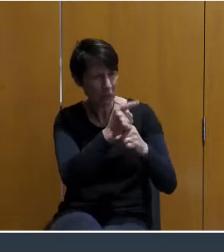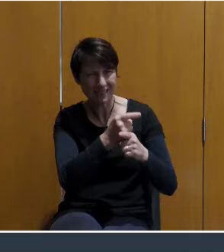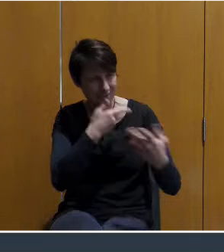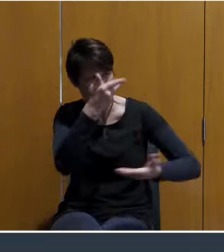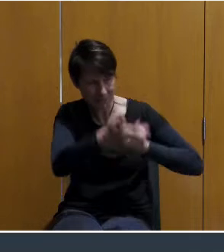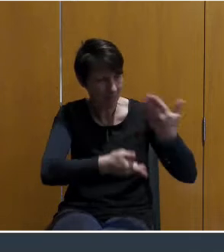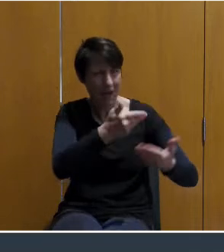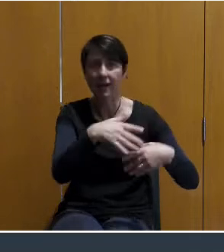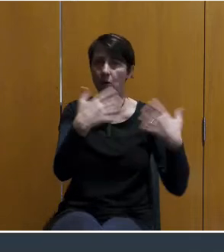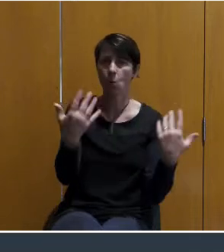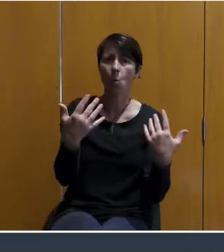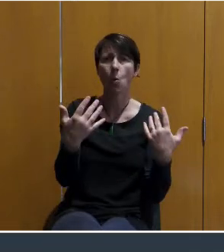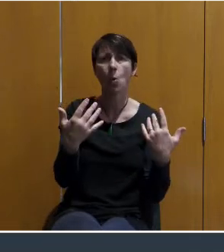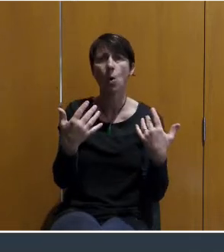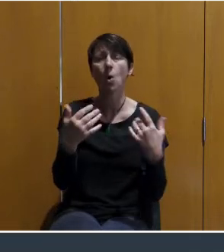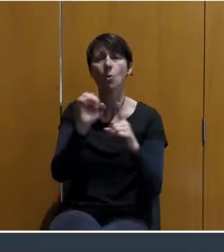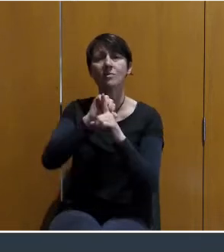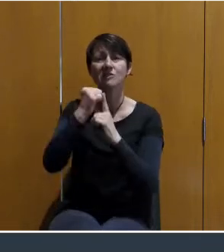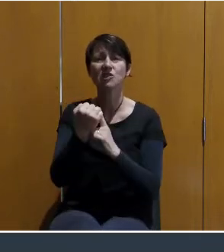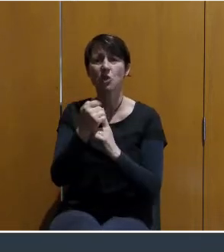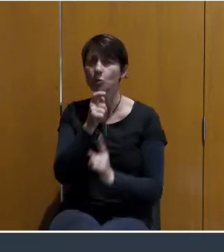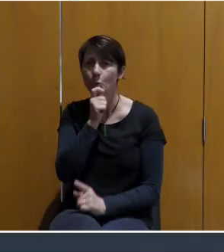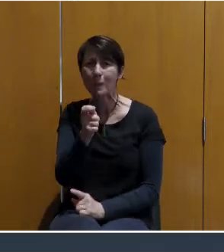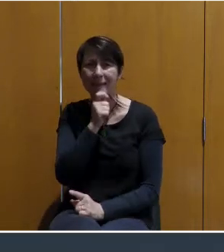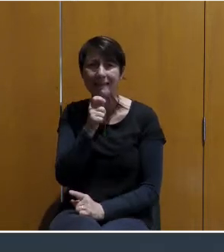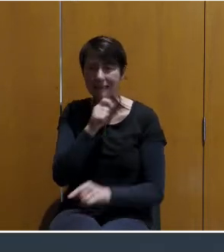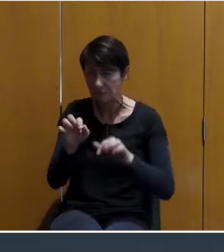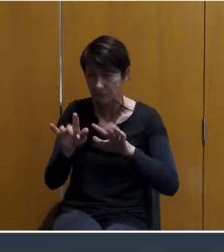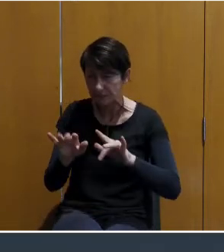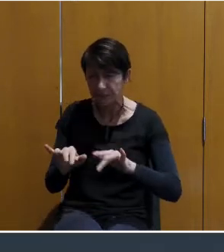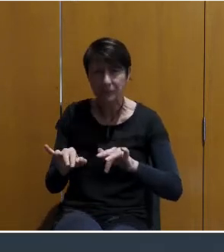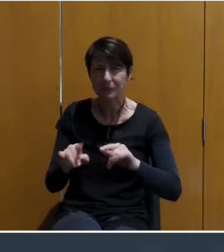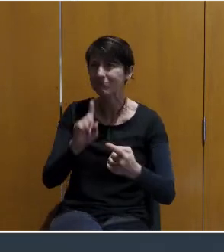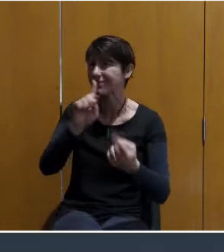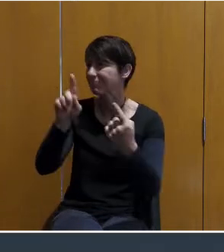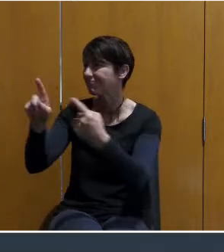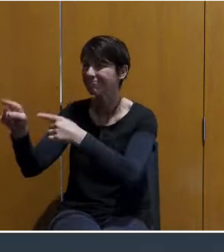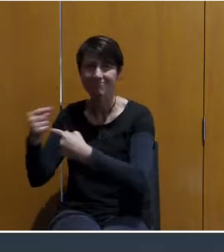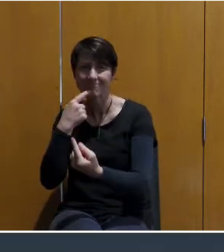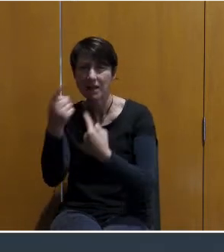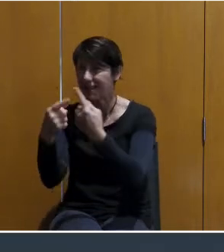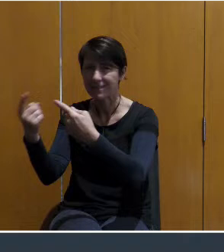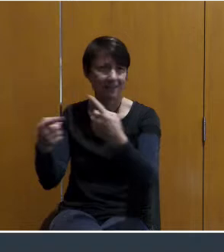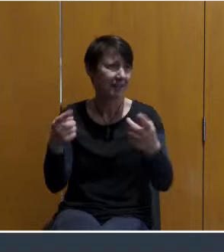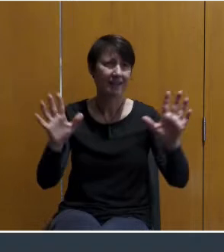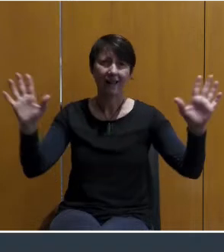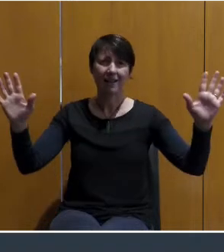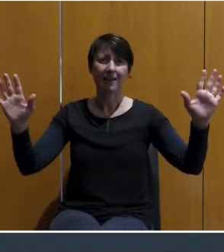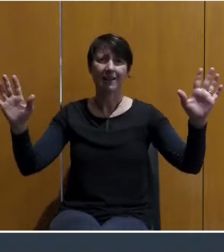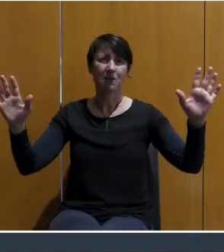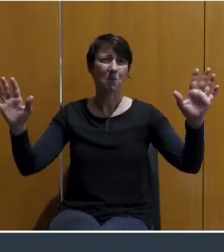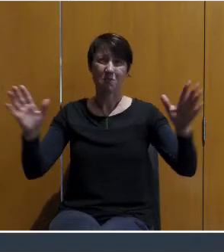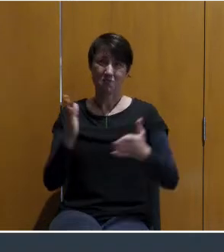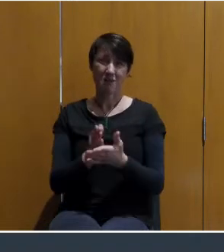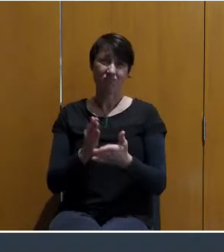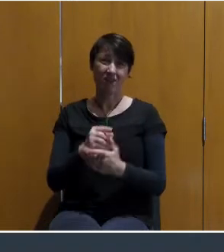on social media, numerous posts on social media, and as I said, it doesn't make a lot